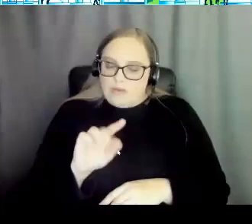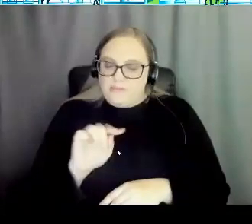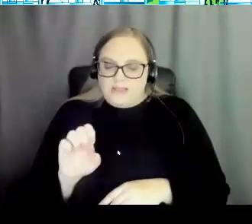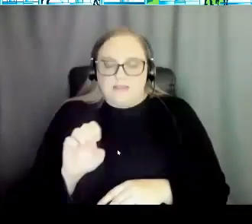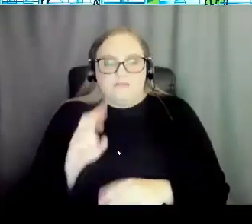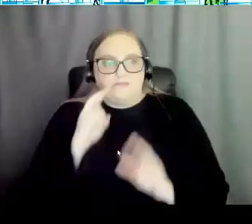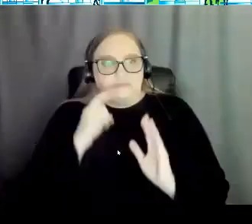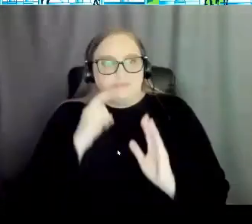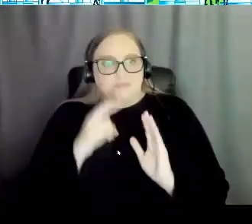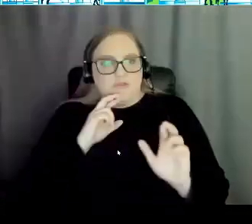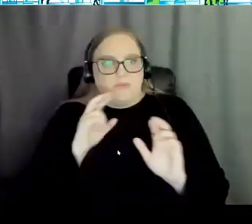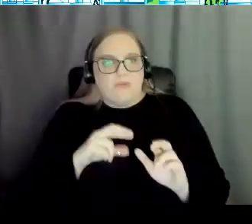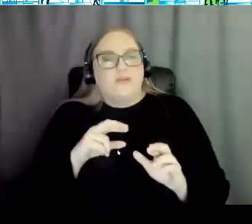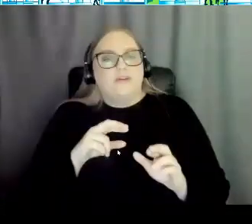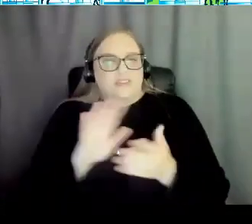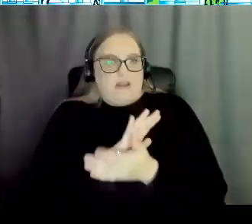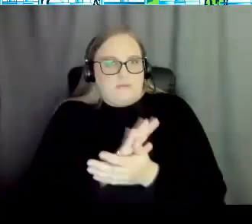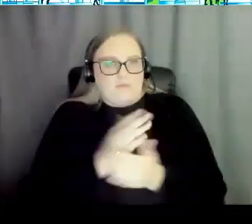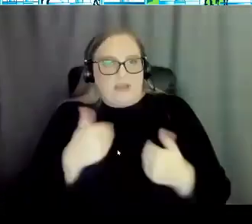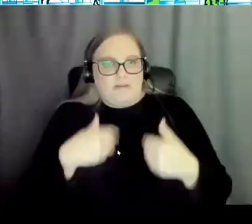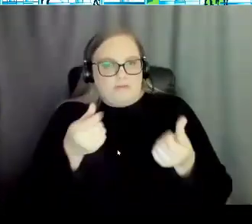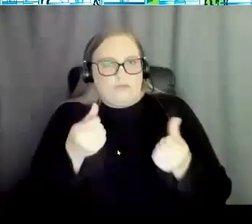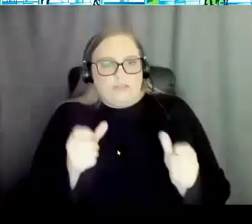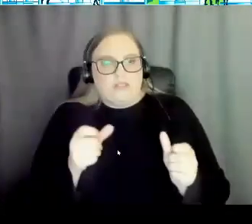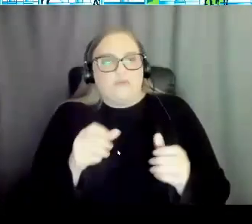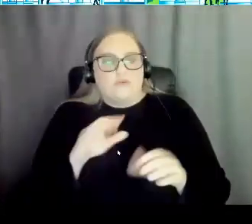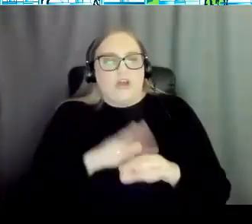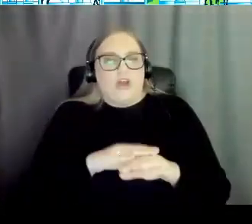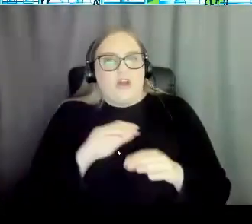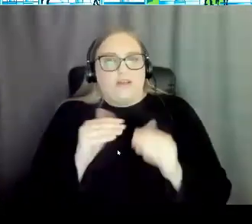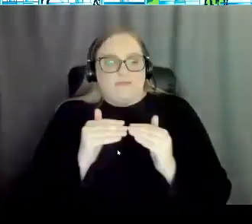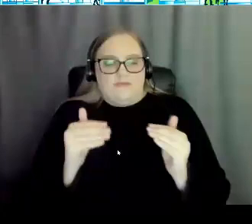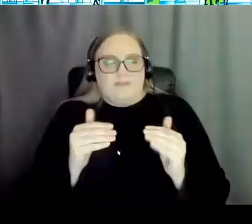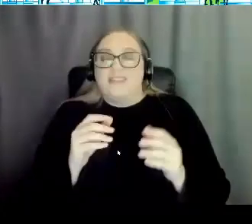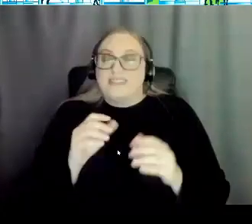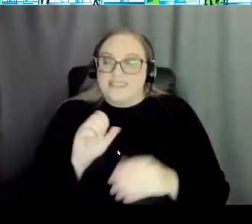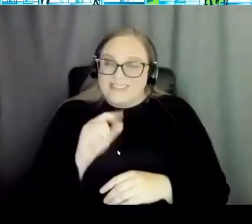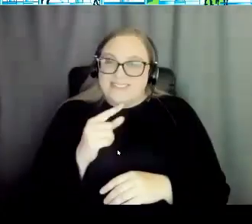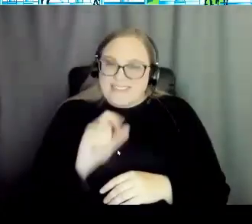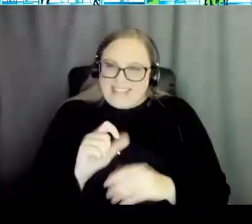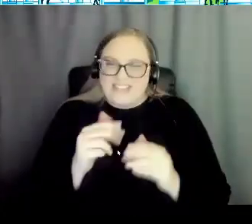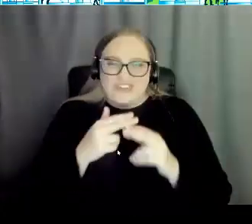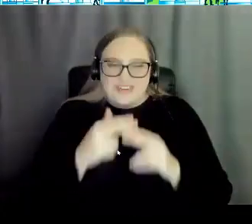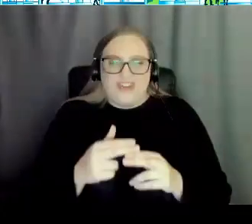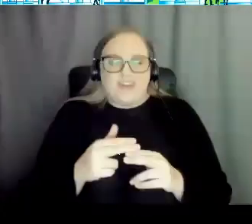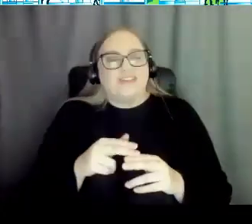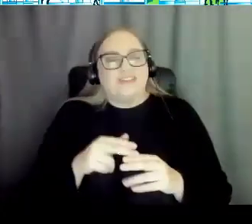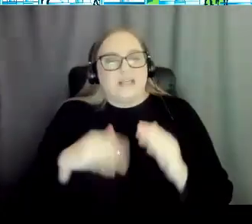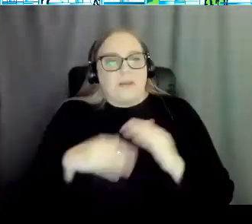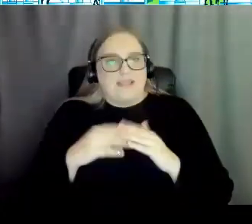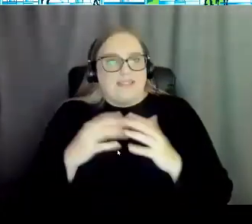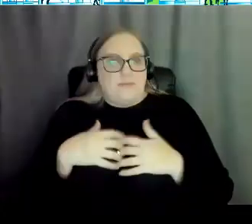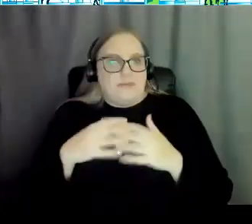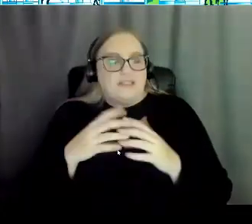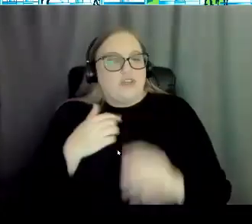siting process document. We are currently in a stage called planning and capacity building, where we're really trying to